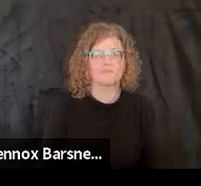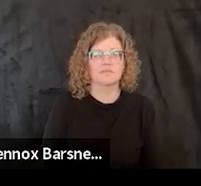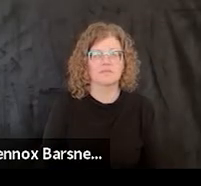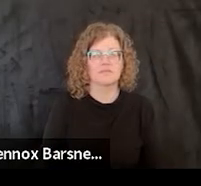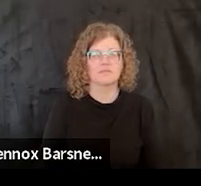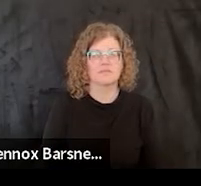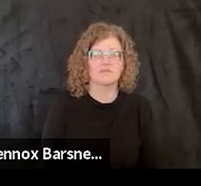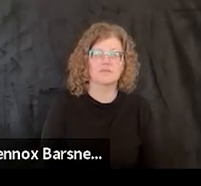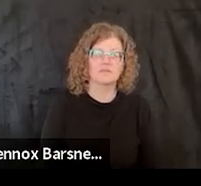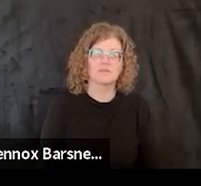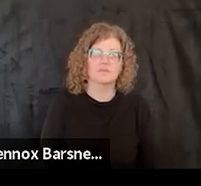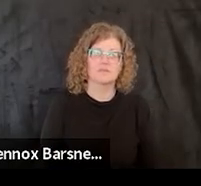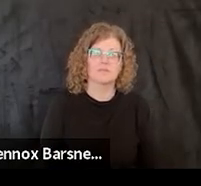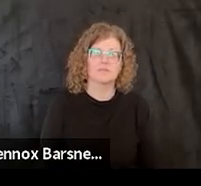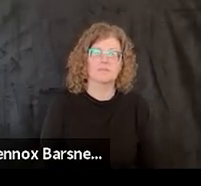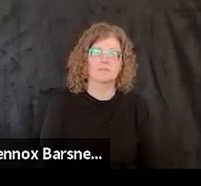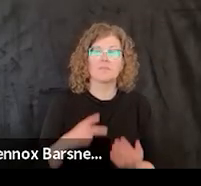A program timeline.